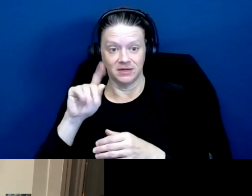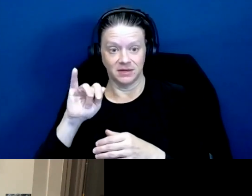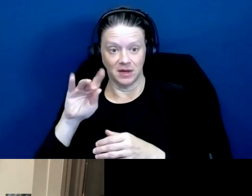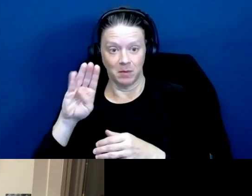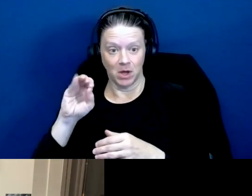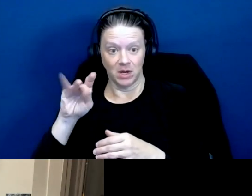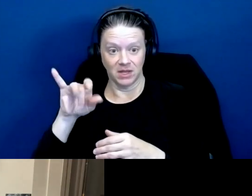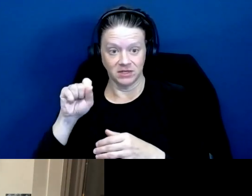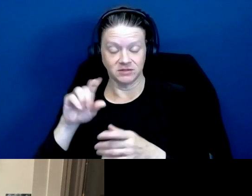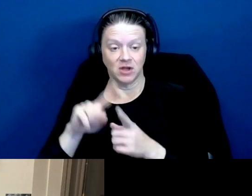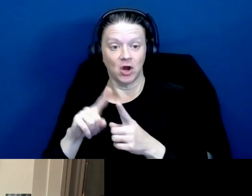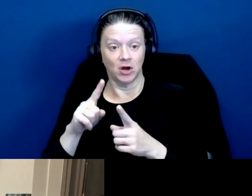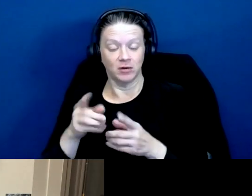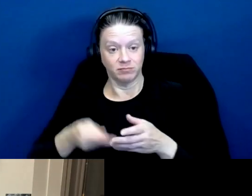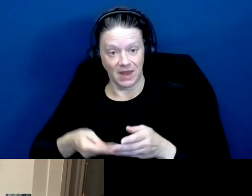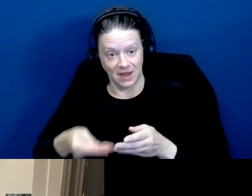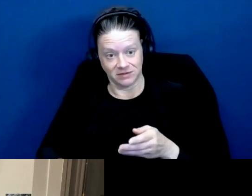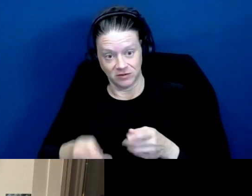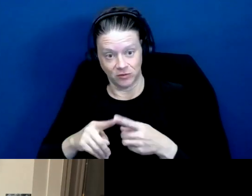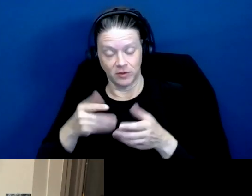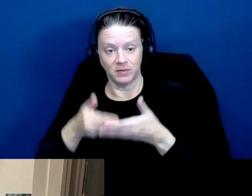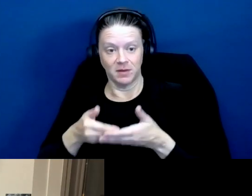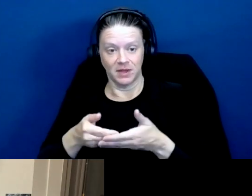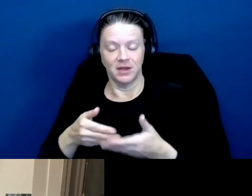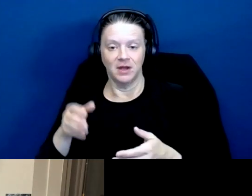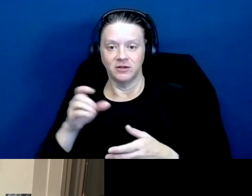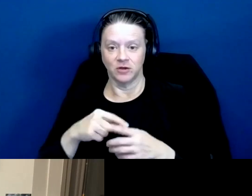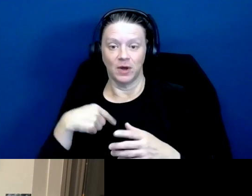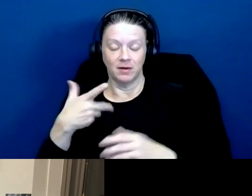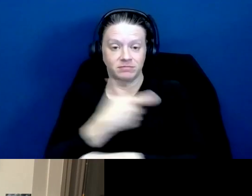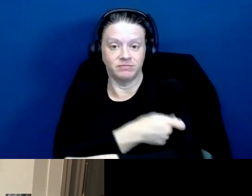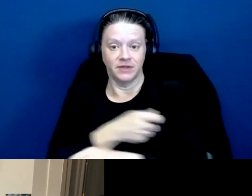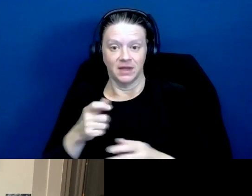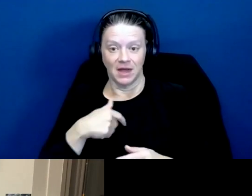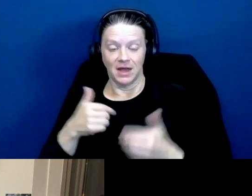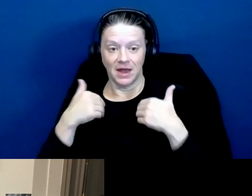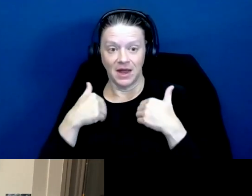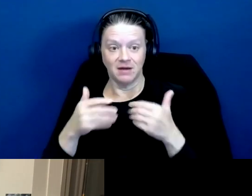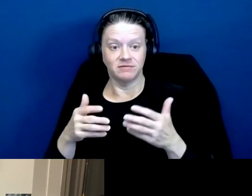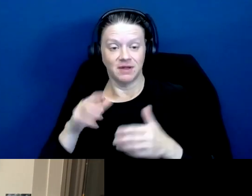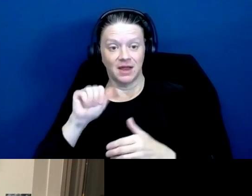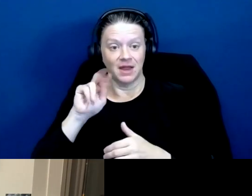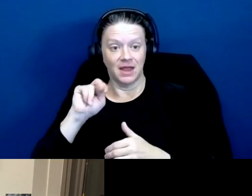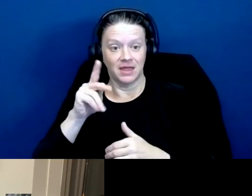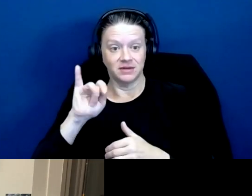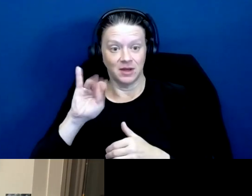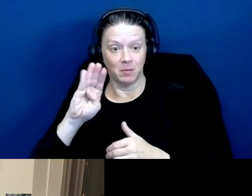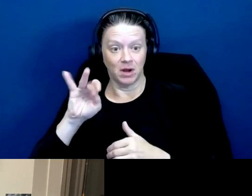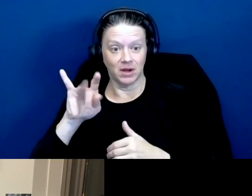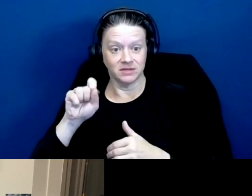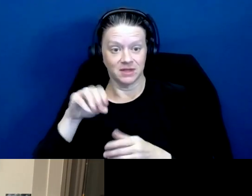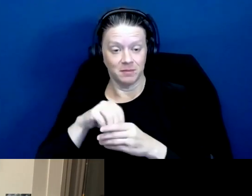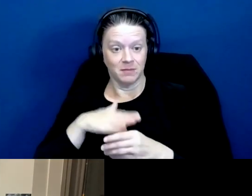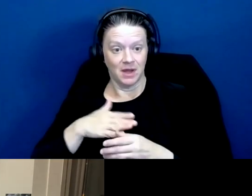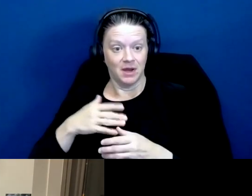getting vaccinated in pregnancy, I was able to protect my baby, and that I have antibodies in my breast milk that are still protecting my